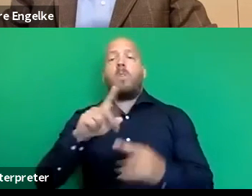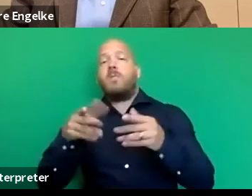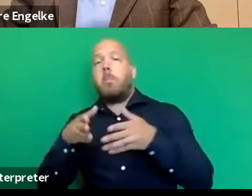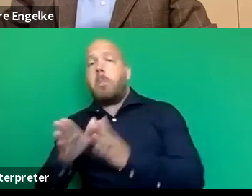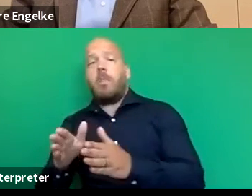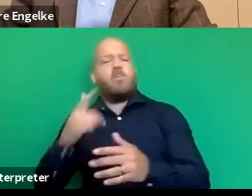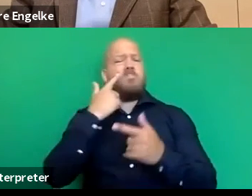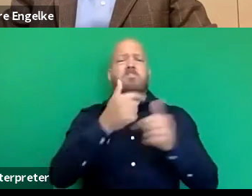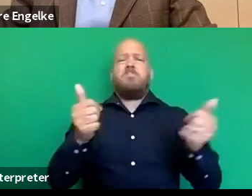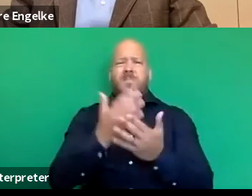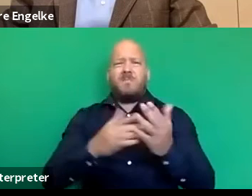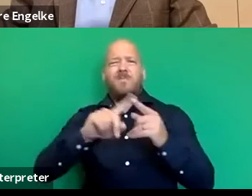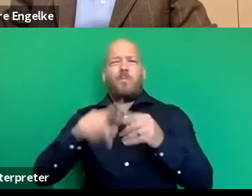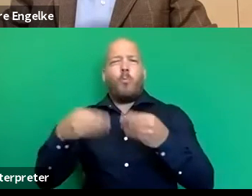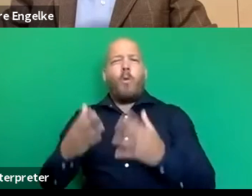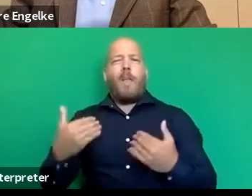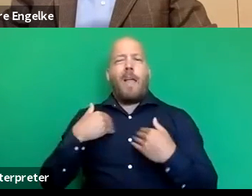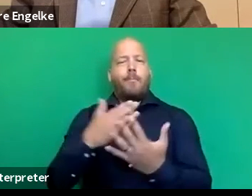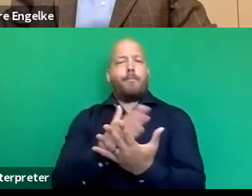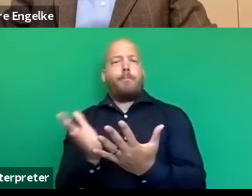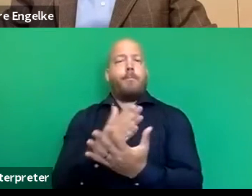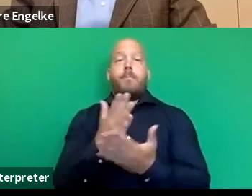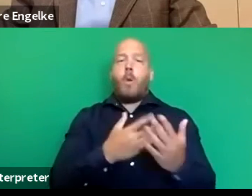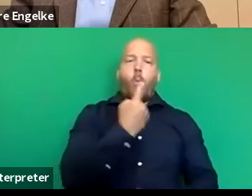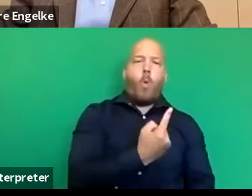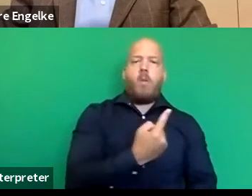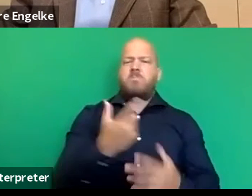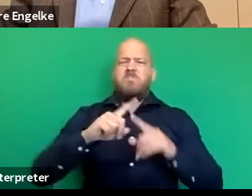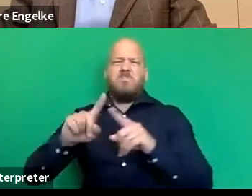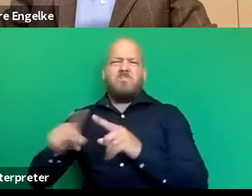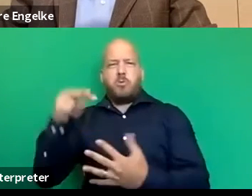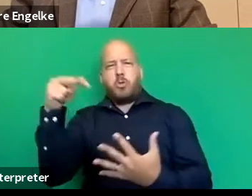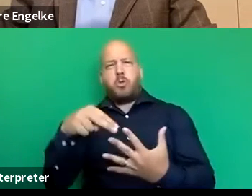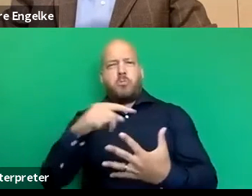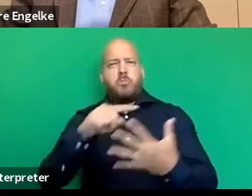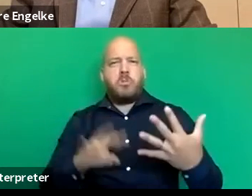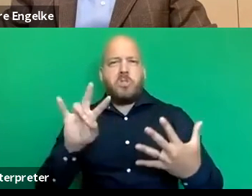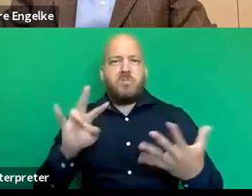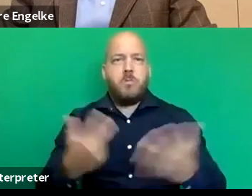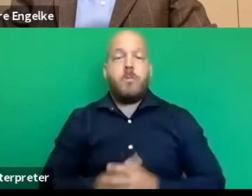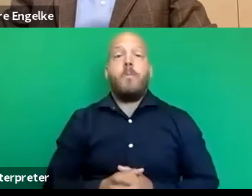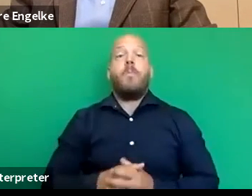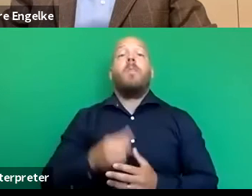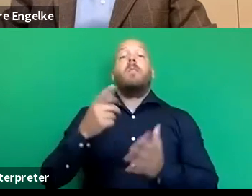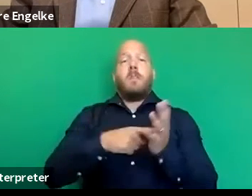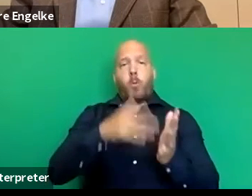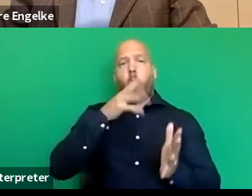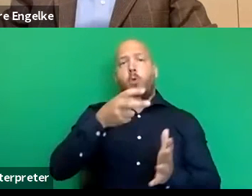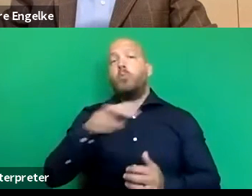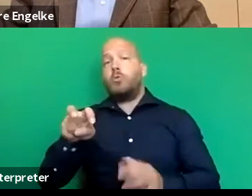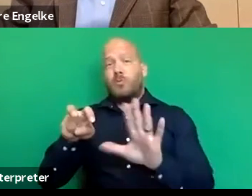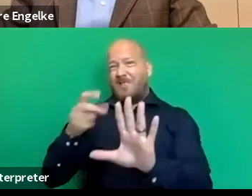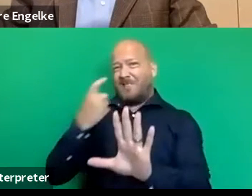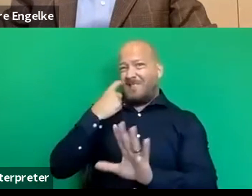service. And then others will do that switching. Most recently, people have been doing it on